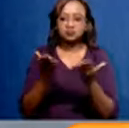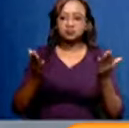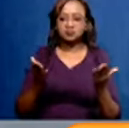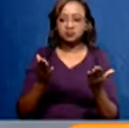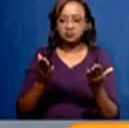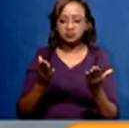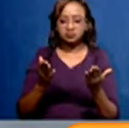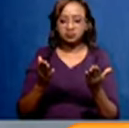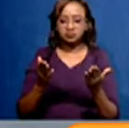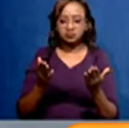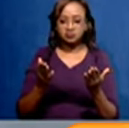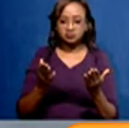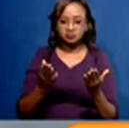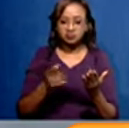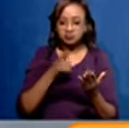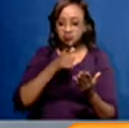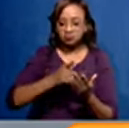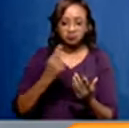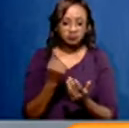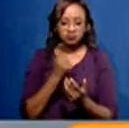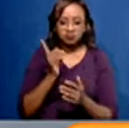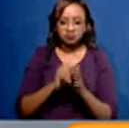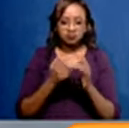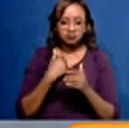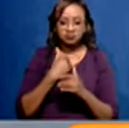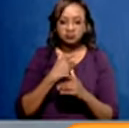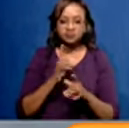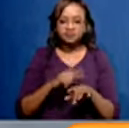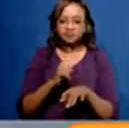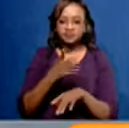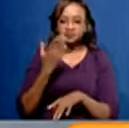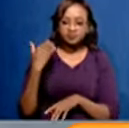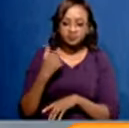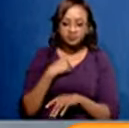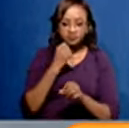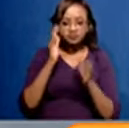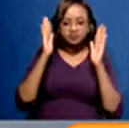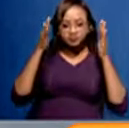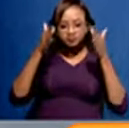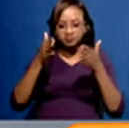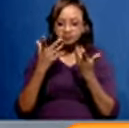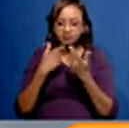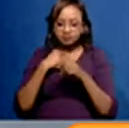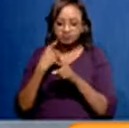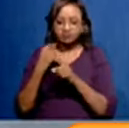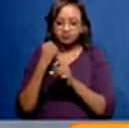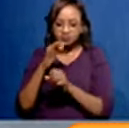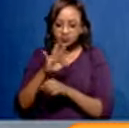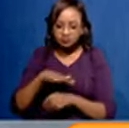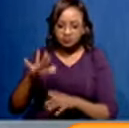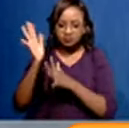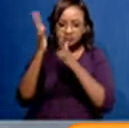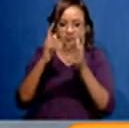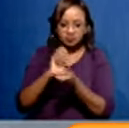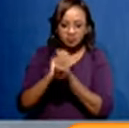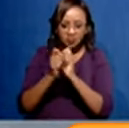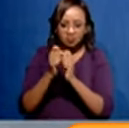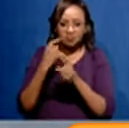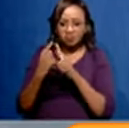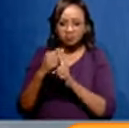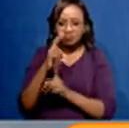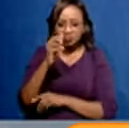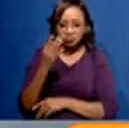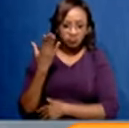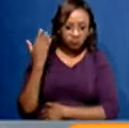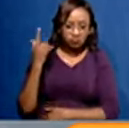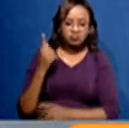is basically our export model. So when I was working on climate change for now over two decades, I really also learned that there is